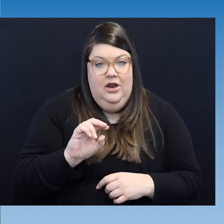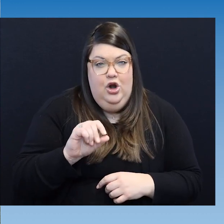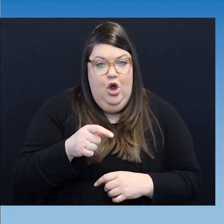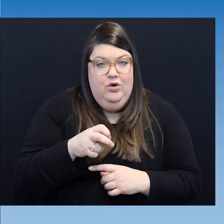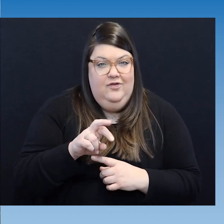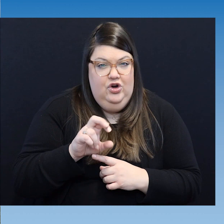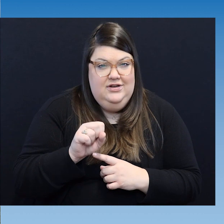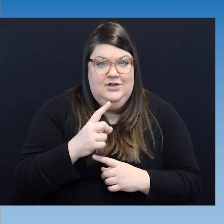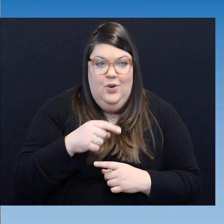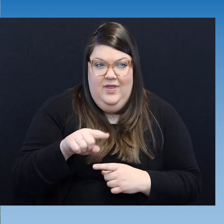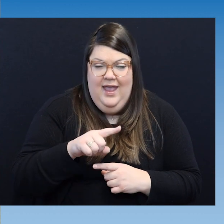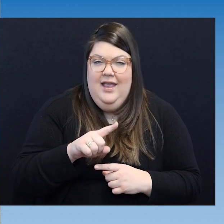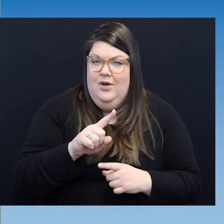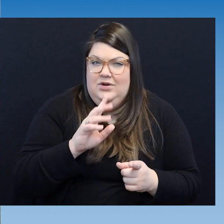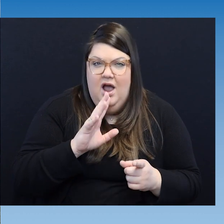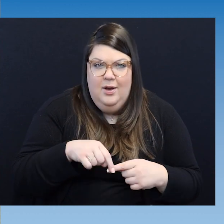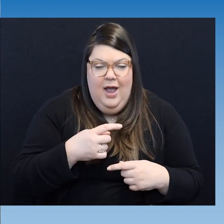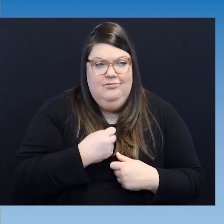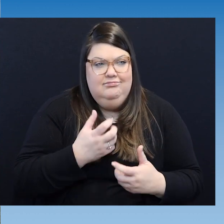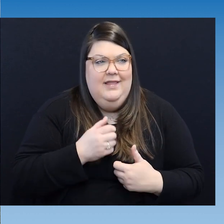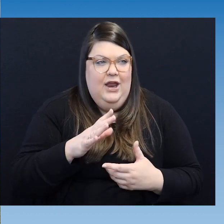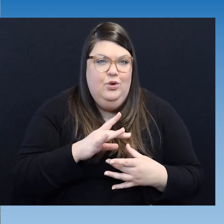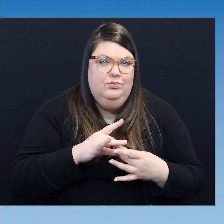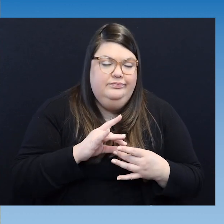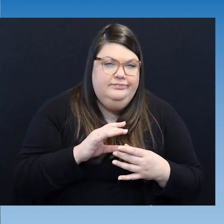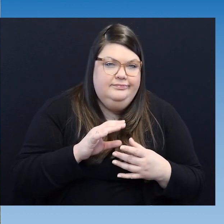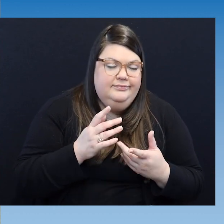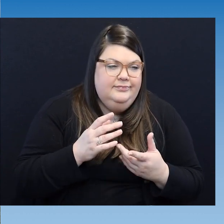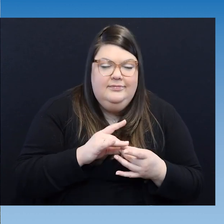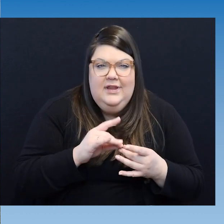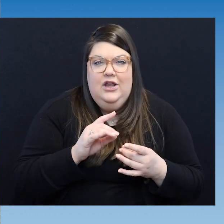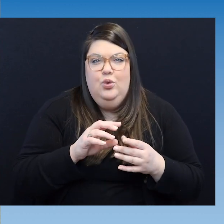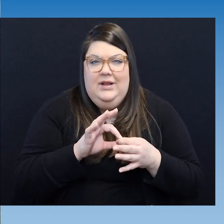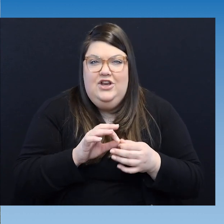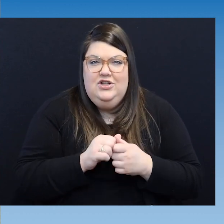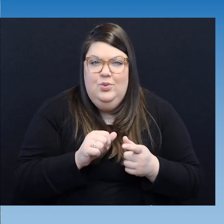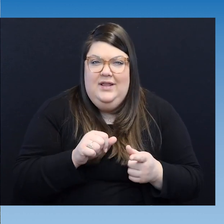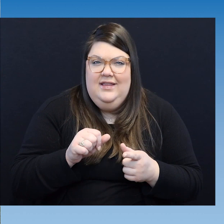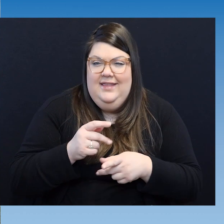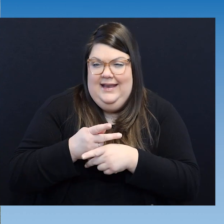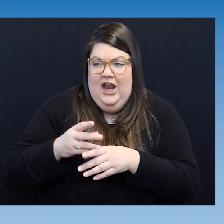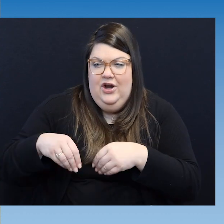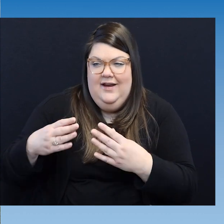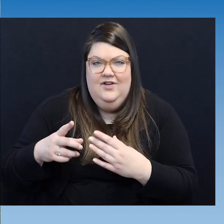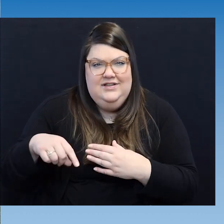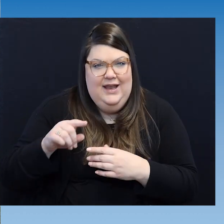unfolding relationships with the caregivers that they were interviewing. And I witnessed just such